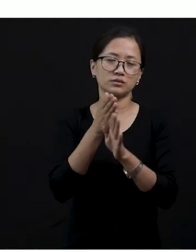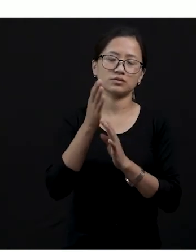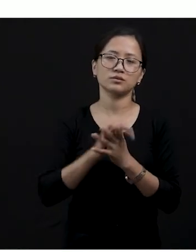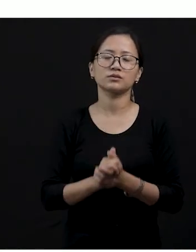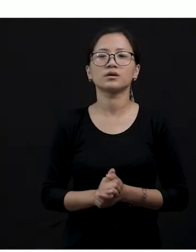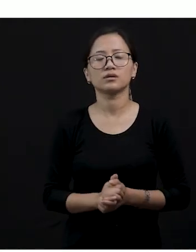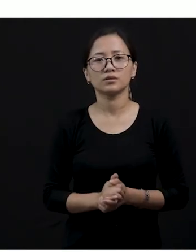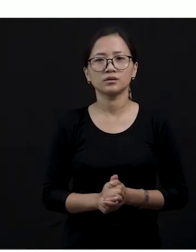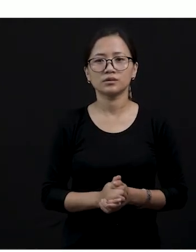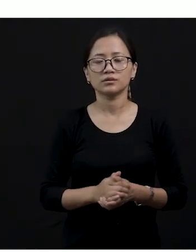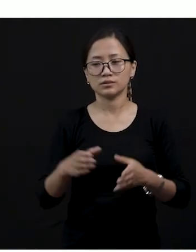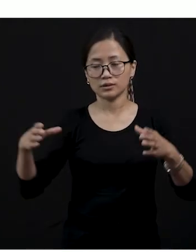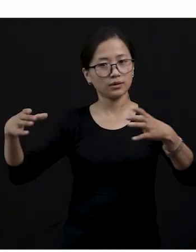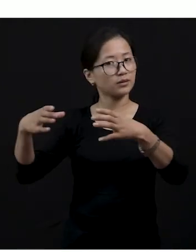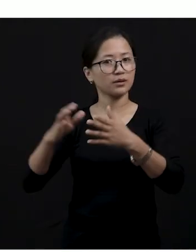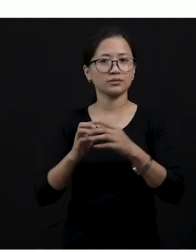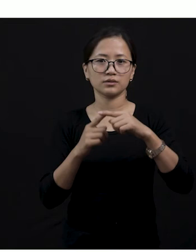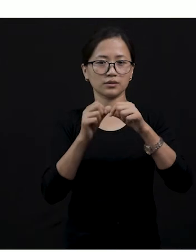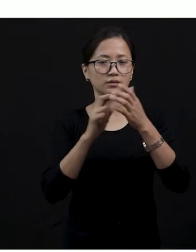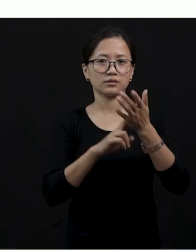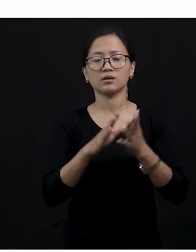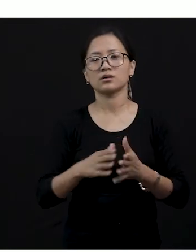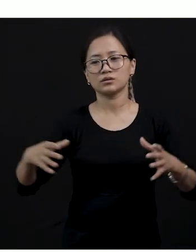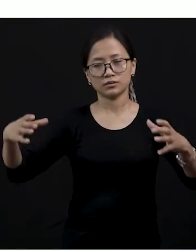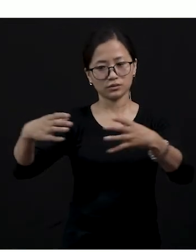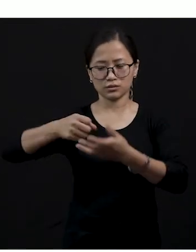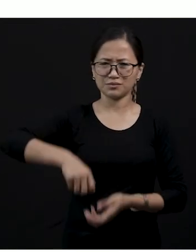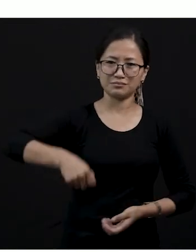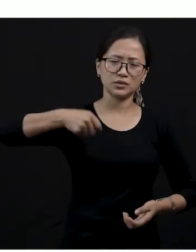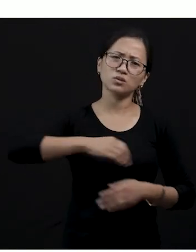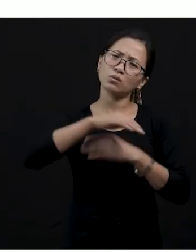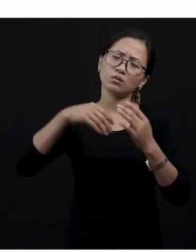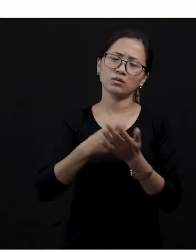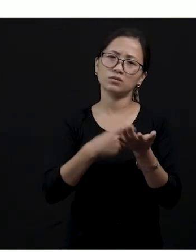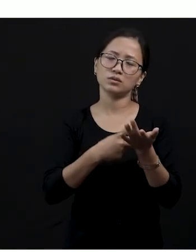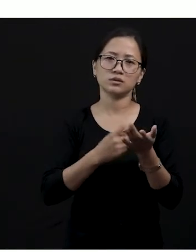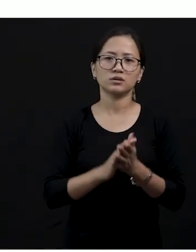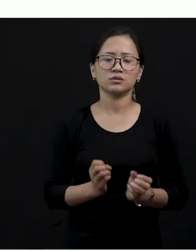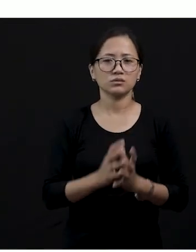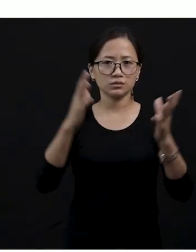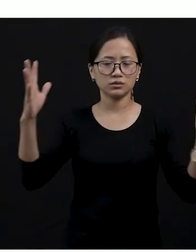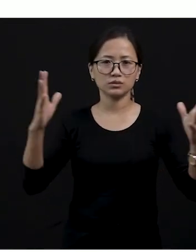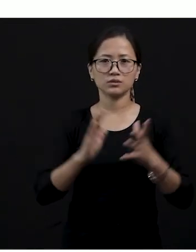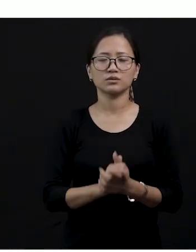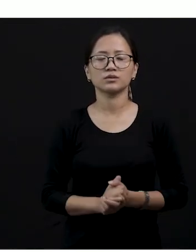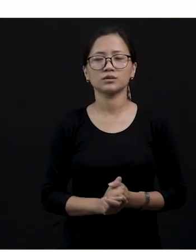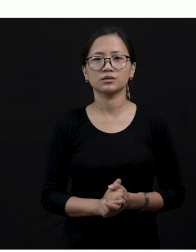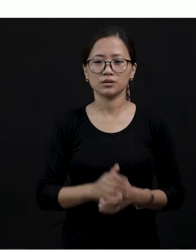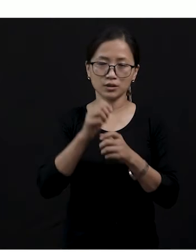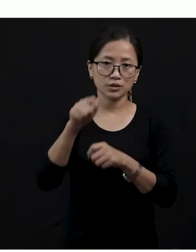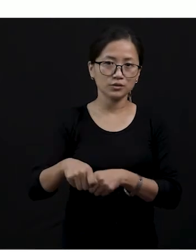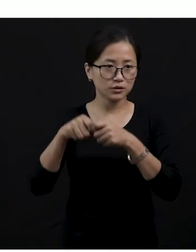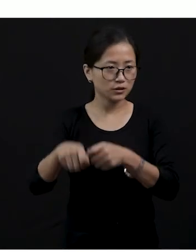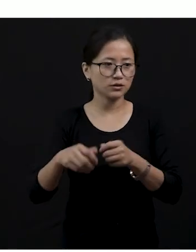do the tanks, water tanks or drums in the buckets, or if it is too much, you dig